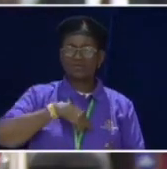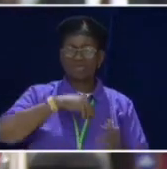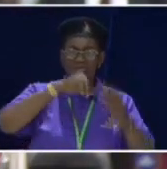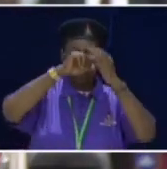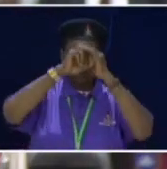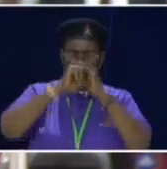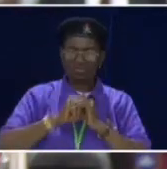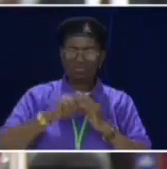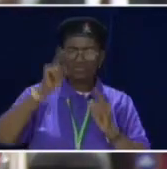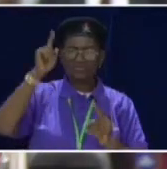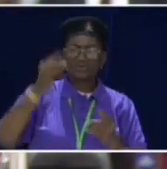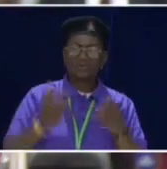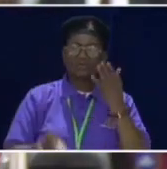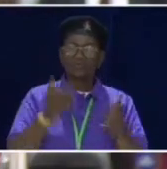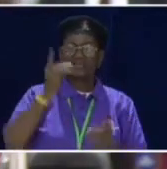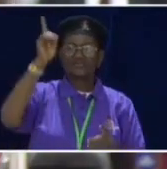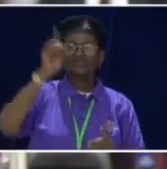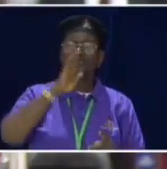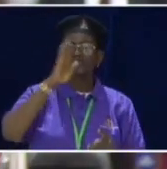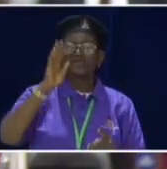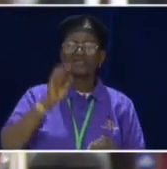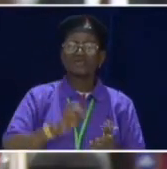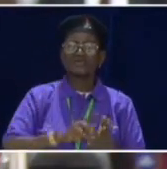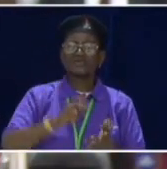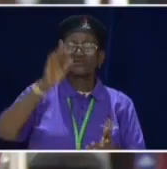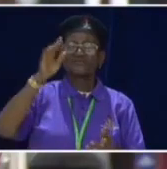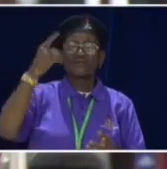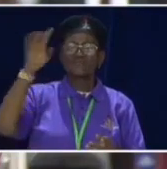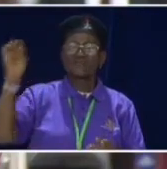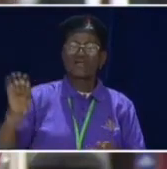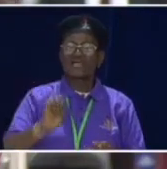May you be glorified forever and ever.